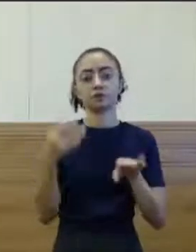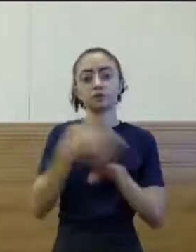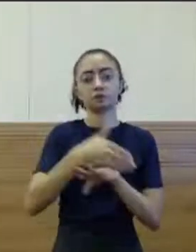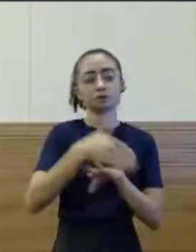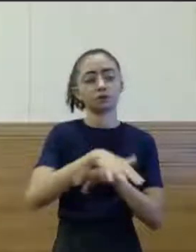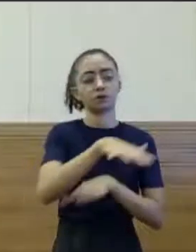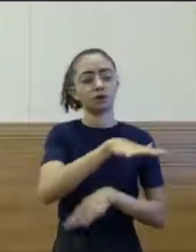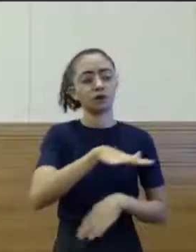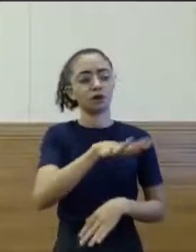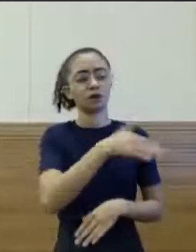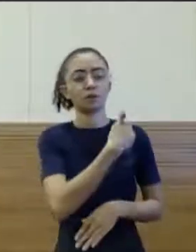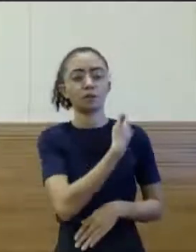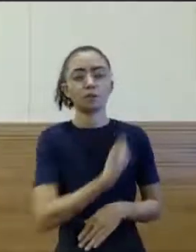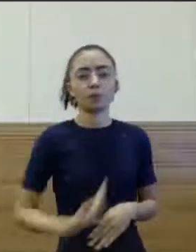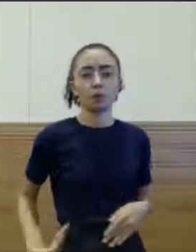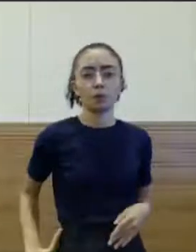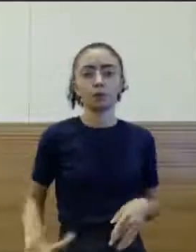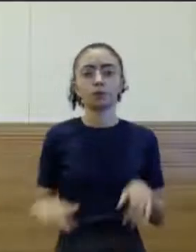of Medicine.